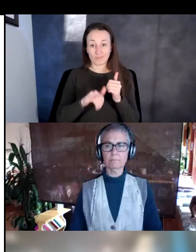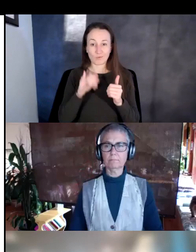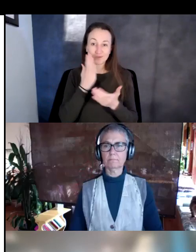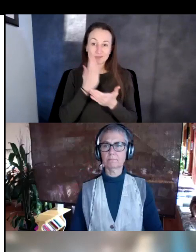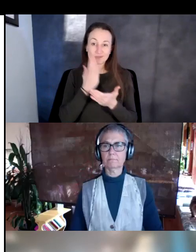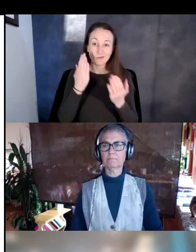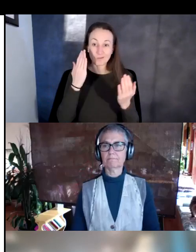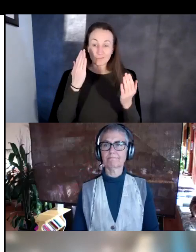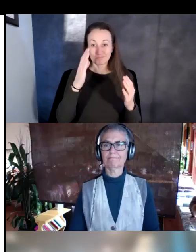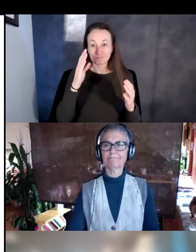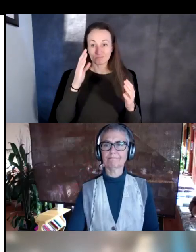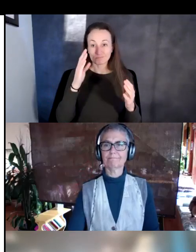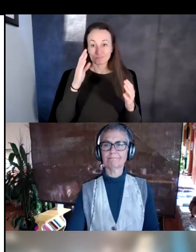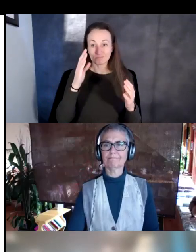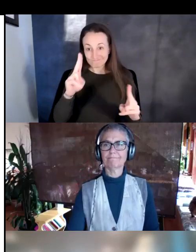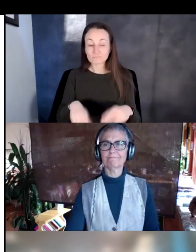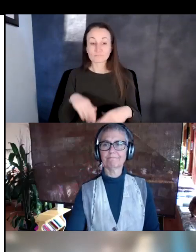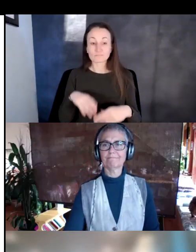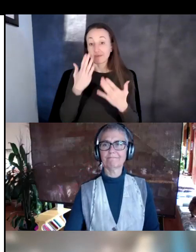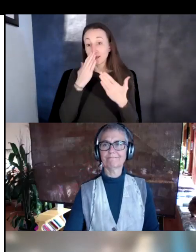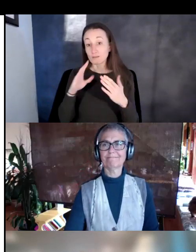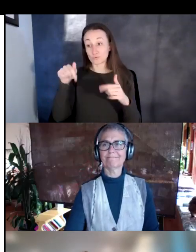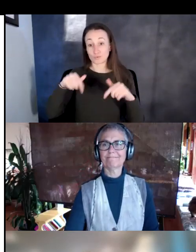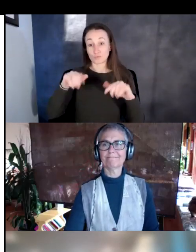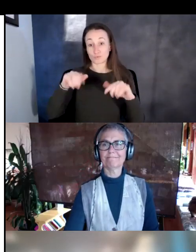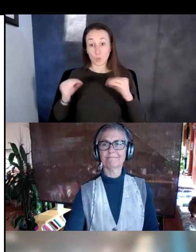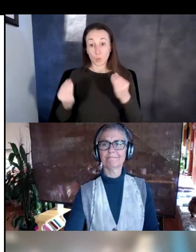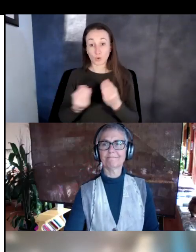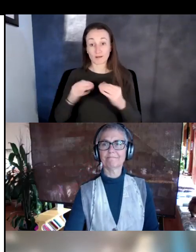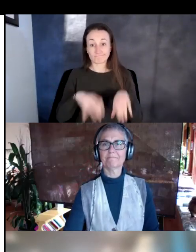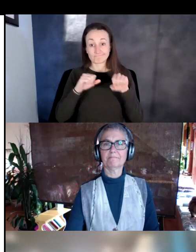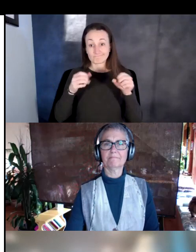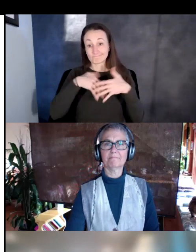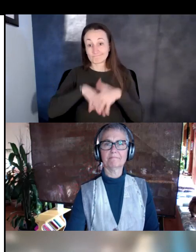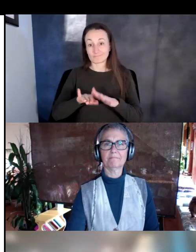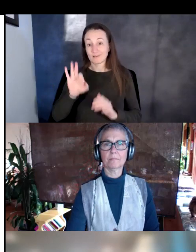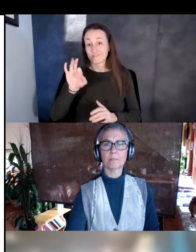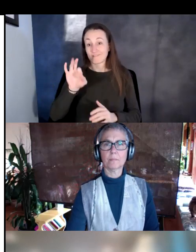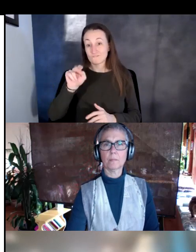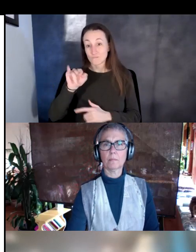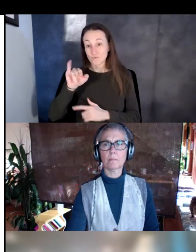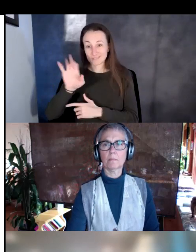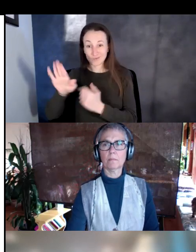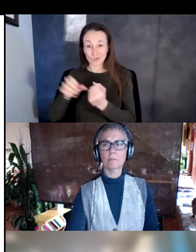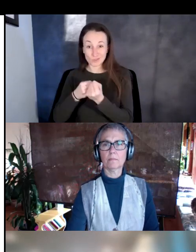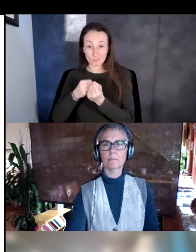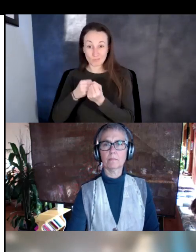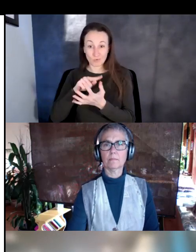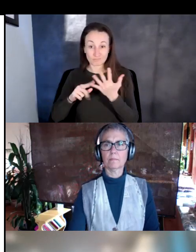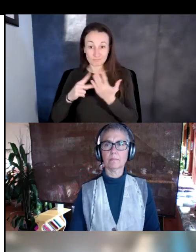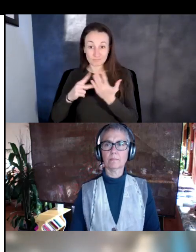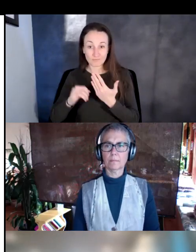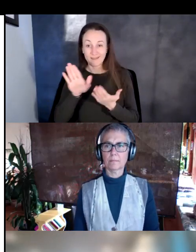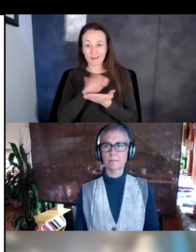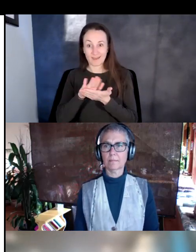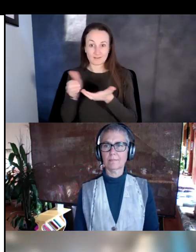some acknowledgements. Obviously, thank you to the organizers for organizing this, Francis, for your support on these projects, as well as the